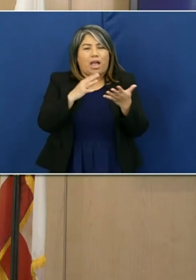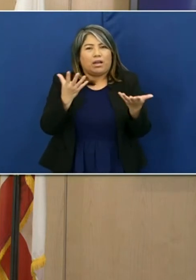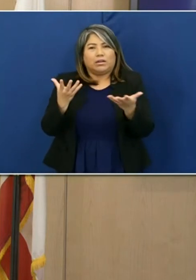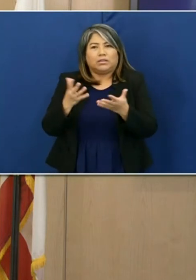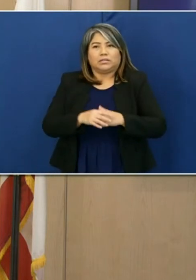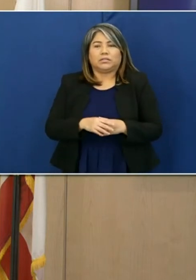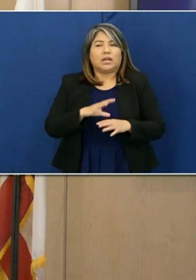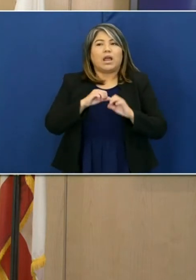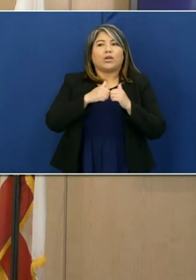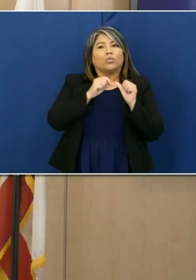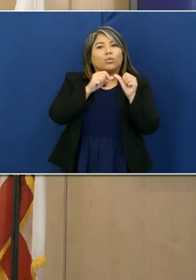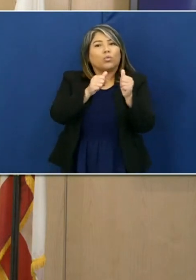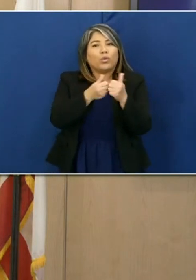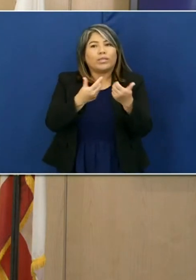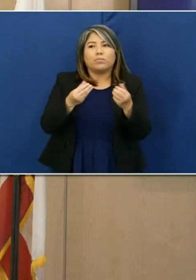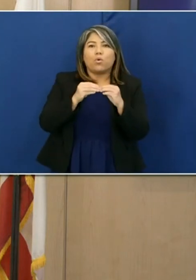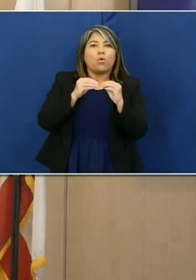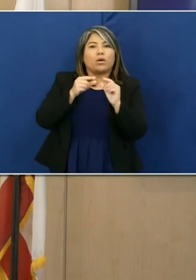respond.